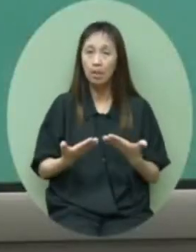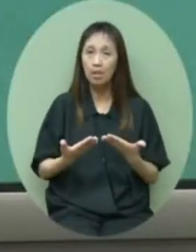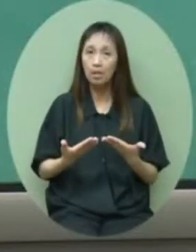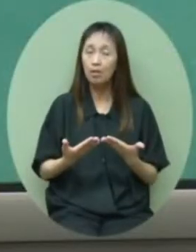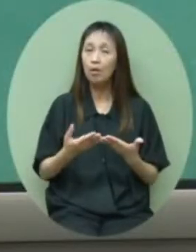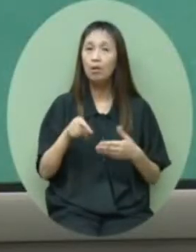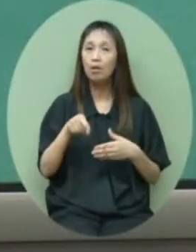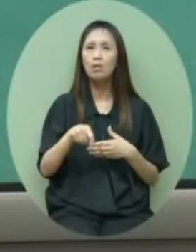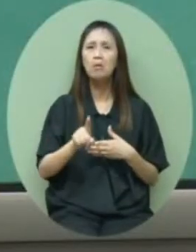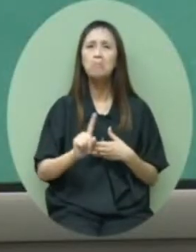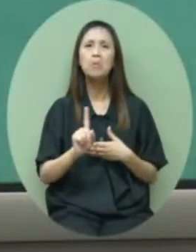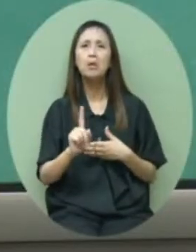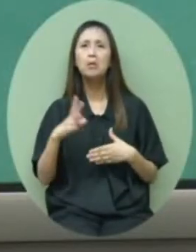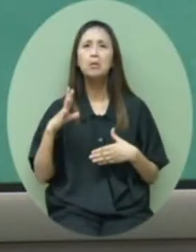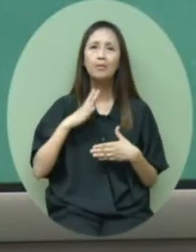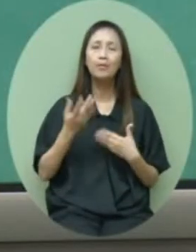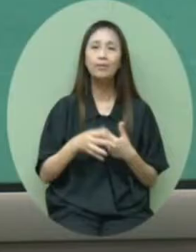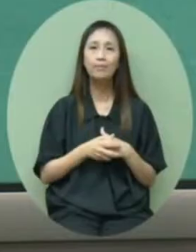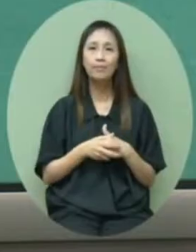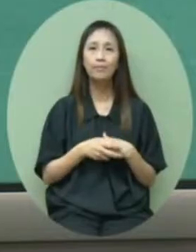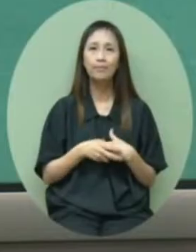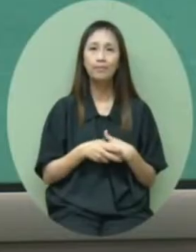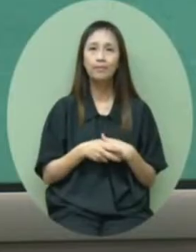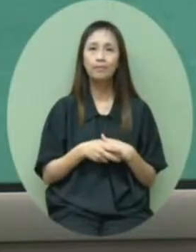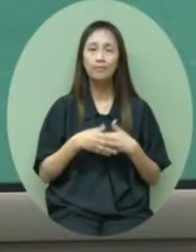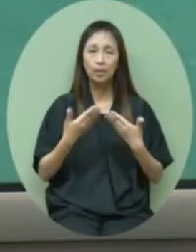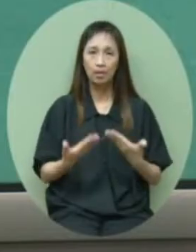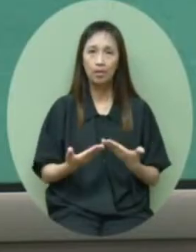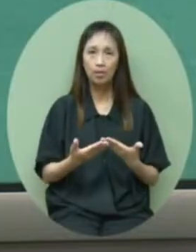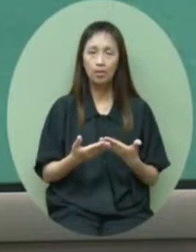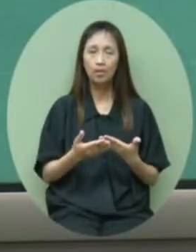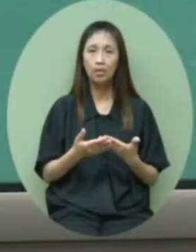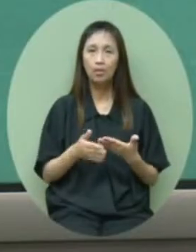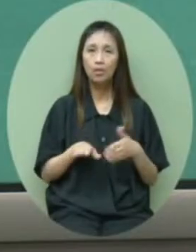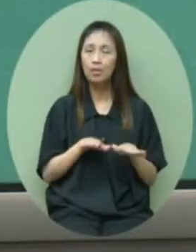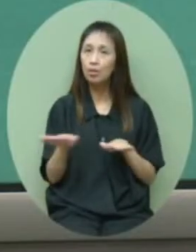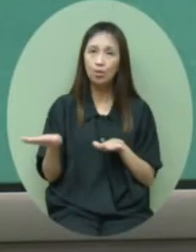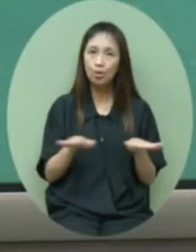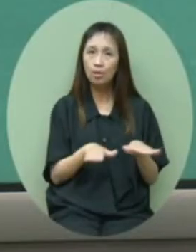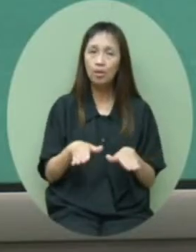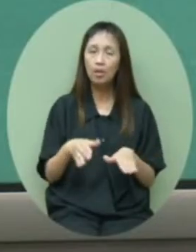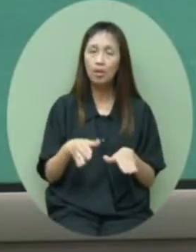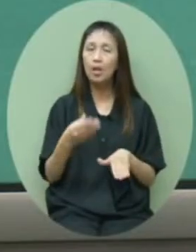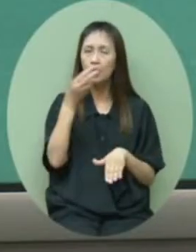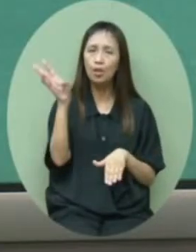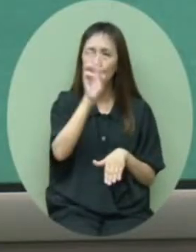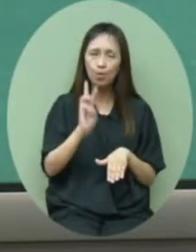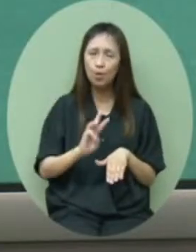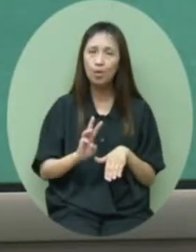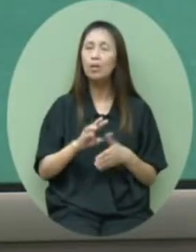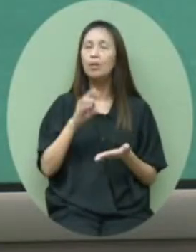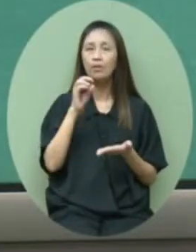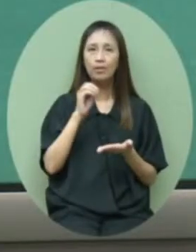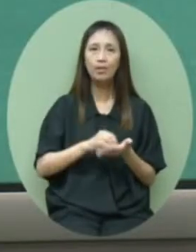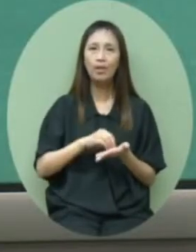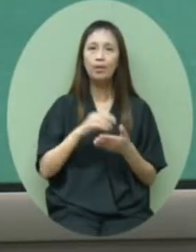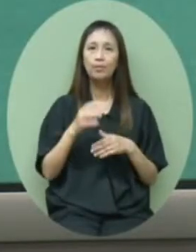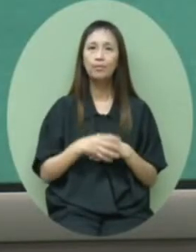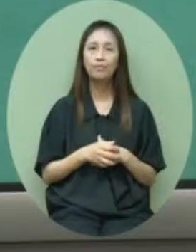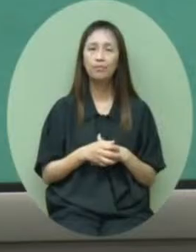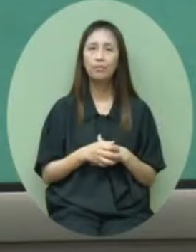to ensure not just it is safe to drink, but also people drink it with their mind